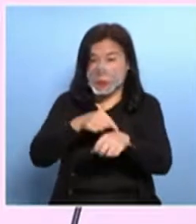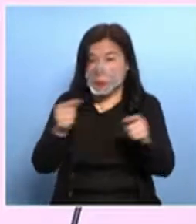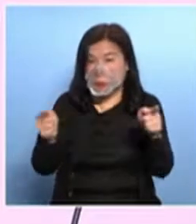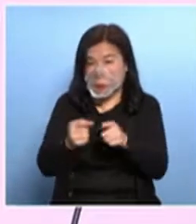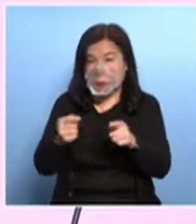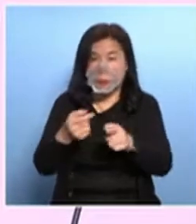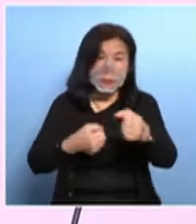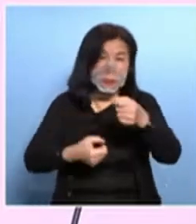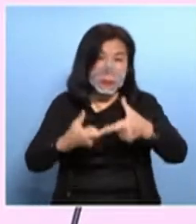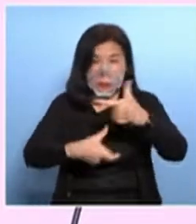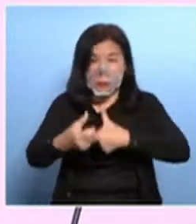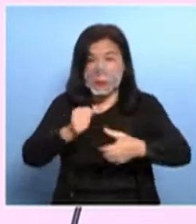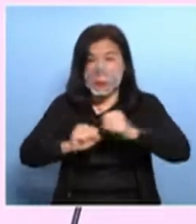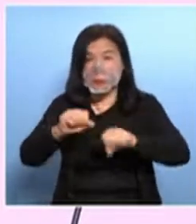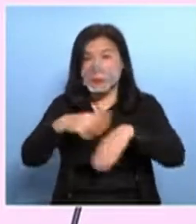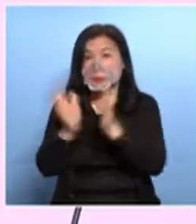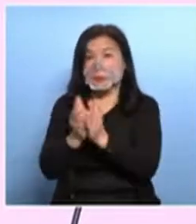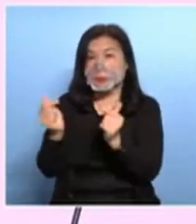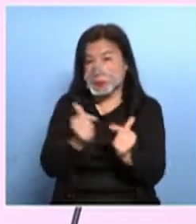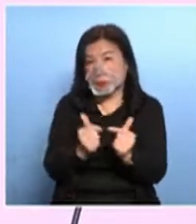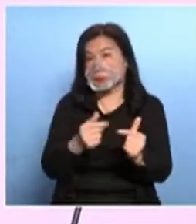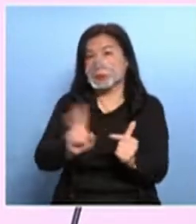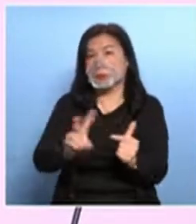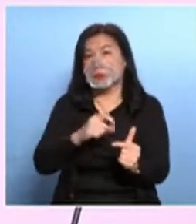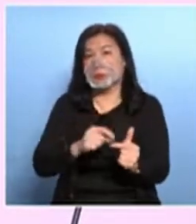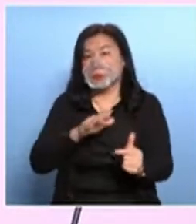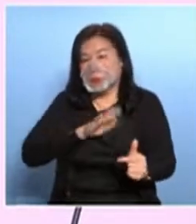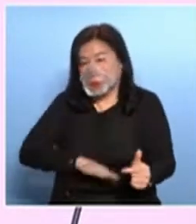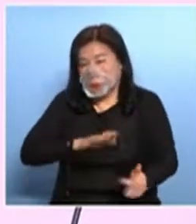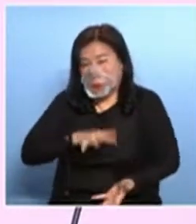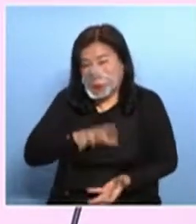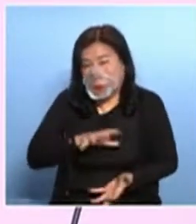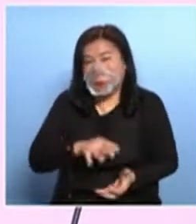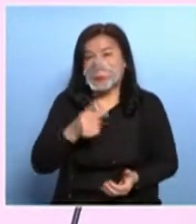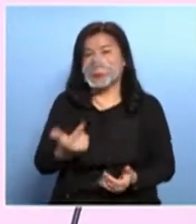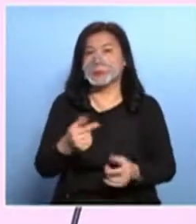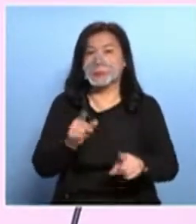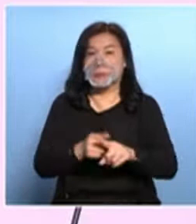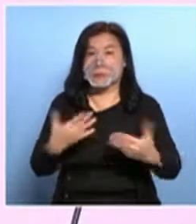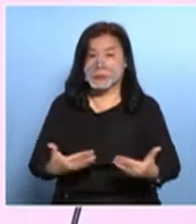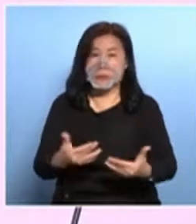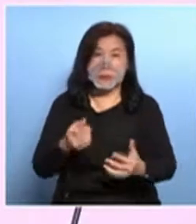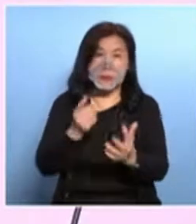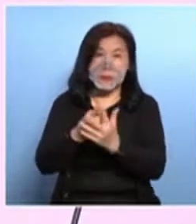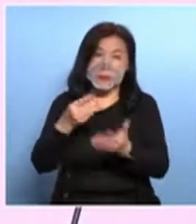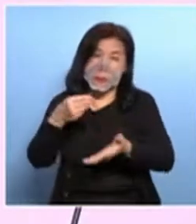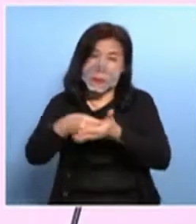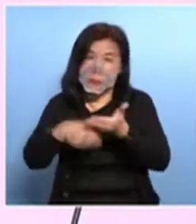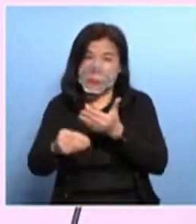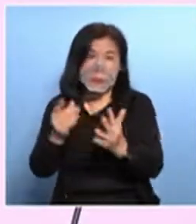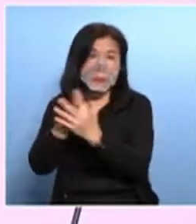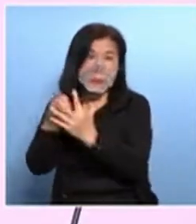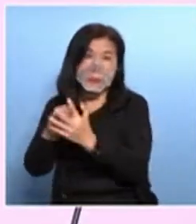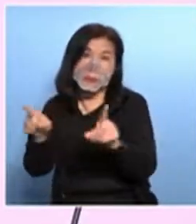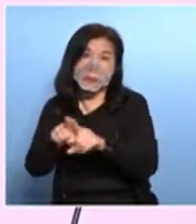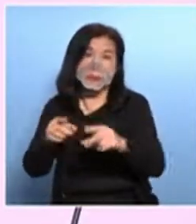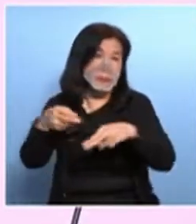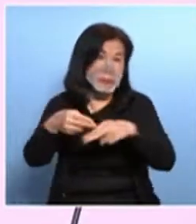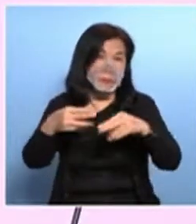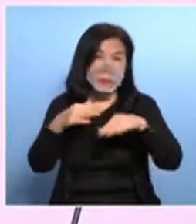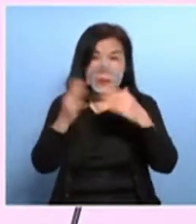work. Inevitably, economic activities, particularly the consumption-related sectors, will continue to be under intense pressure in the short